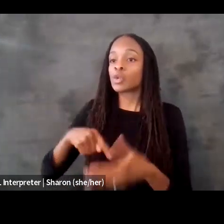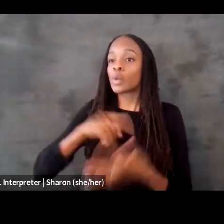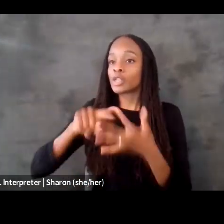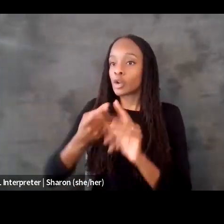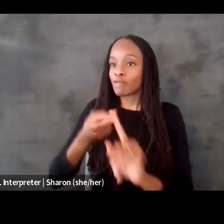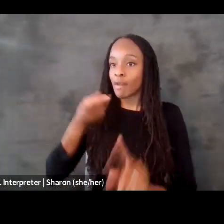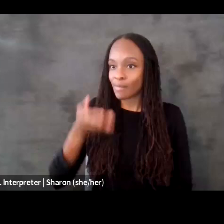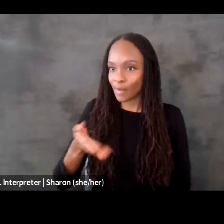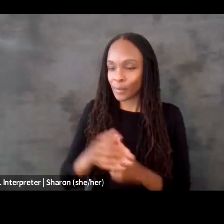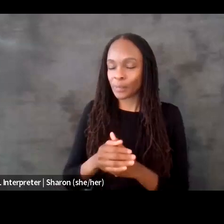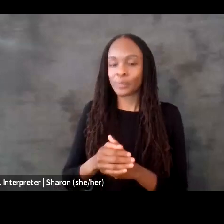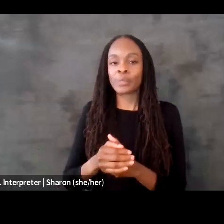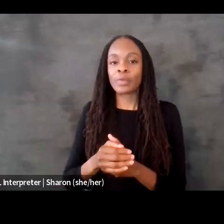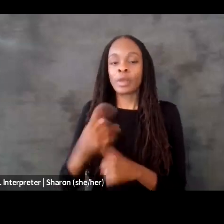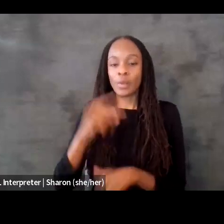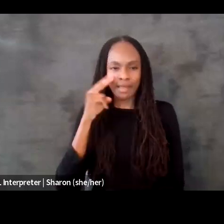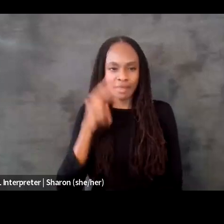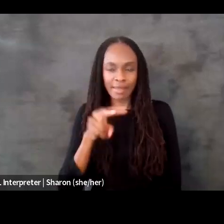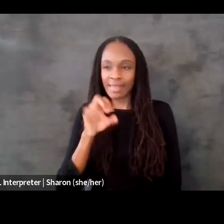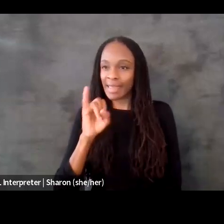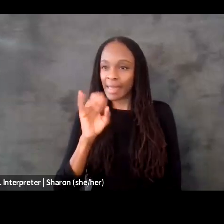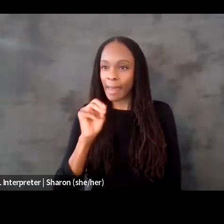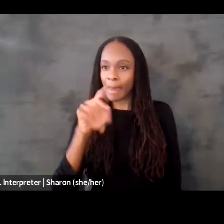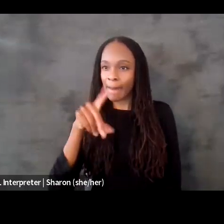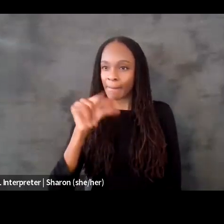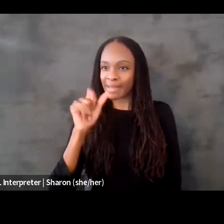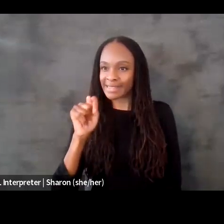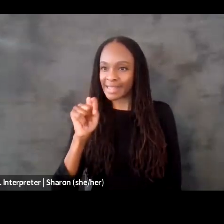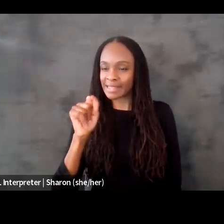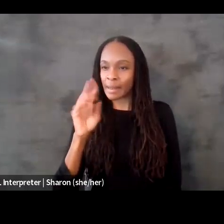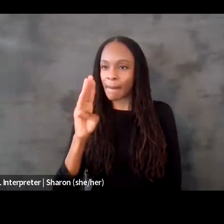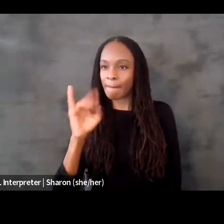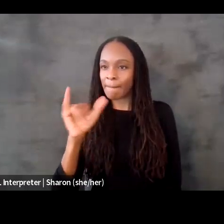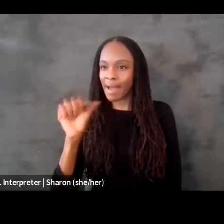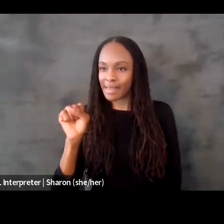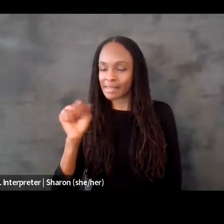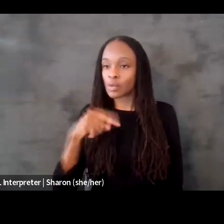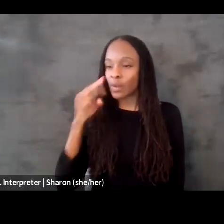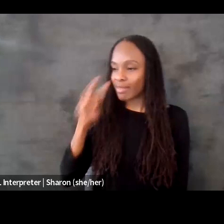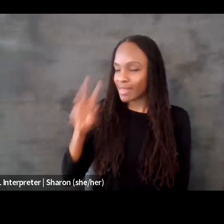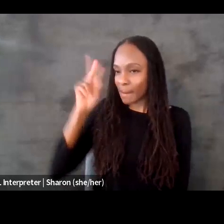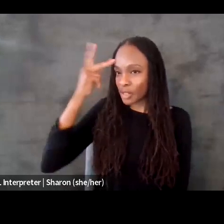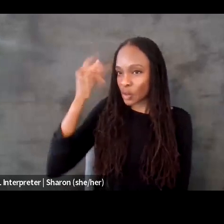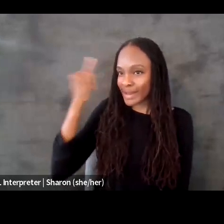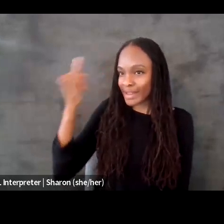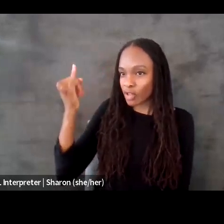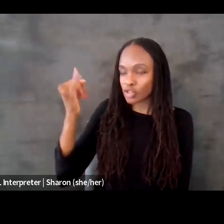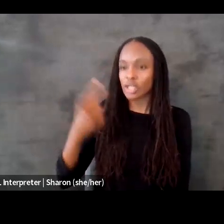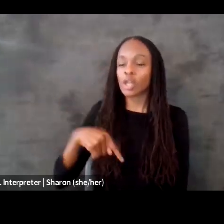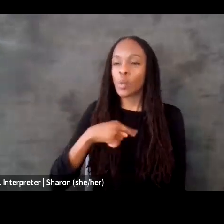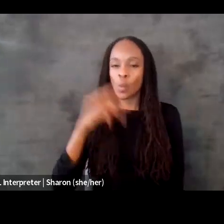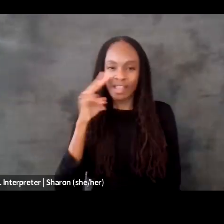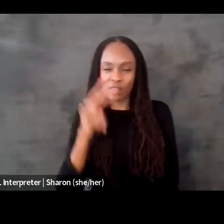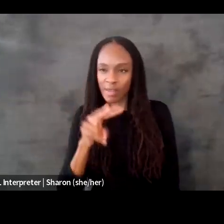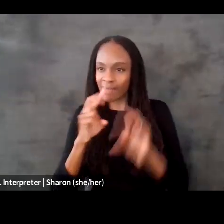We look at implicit bias. We look at political ideology. We look